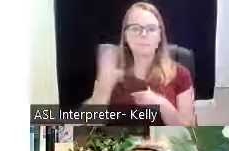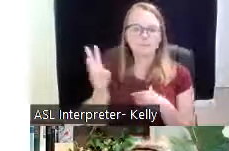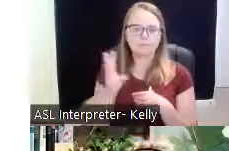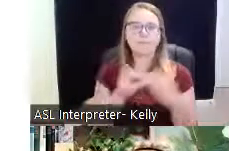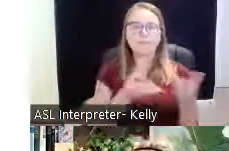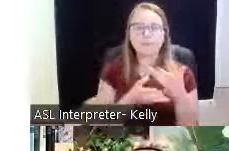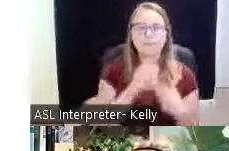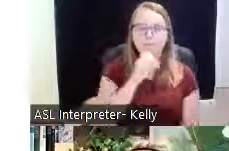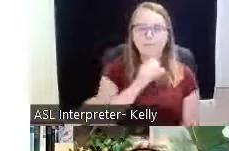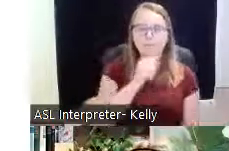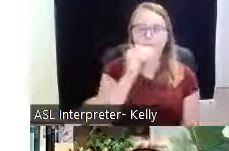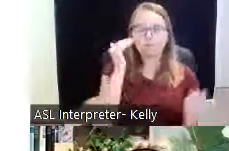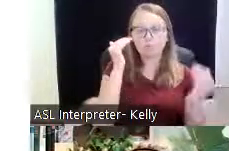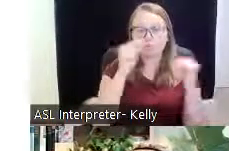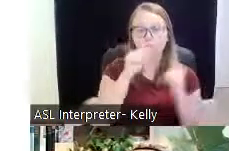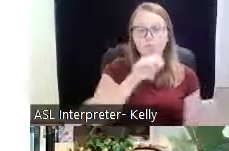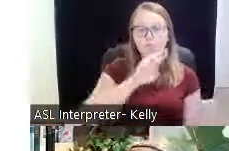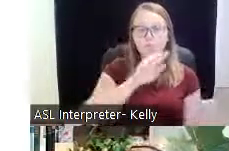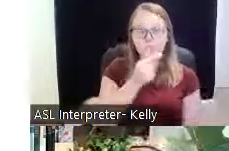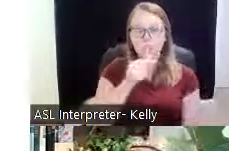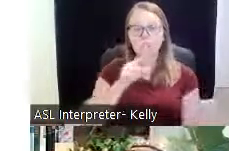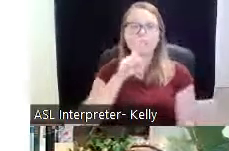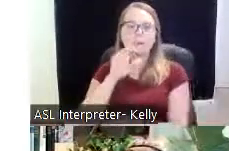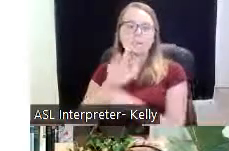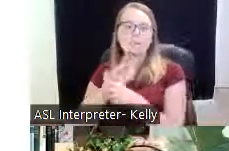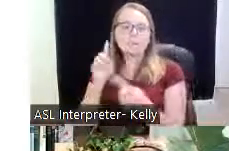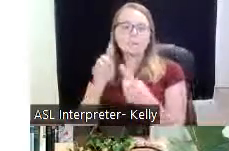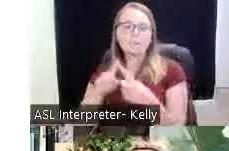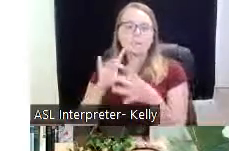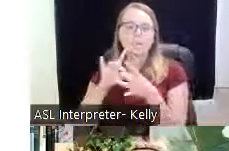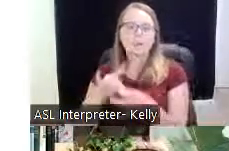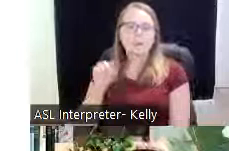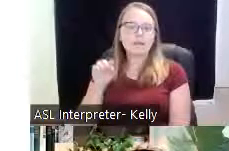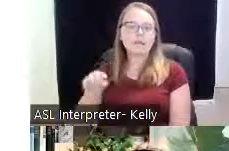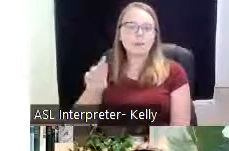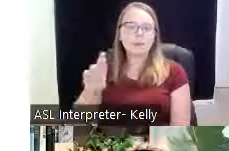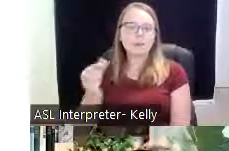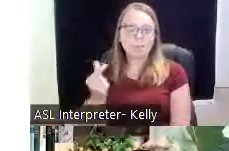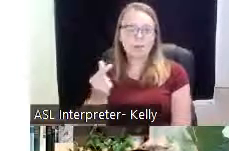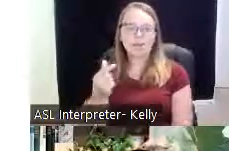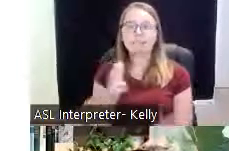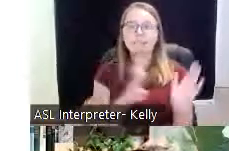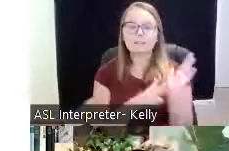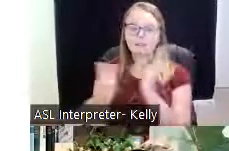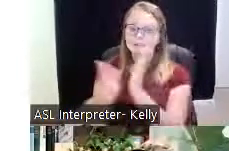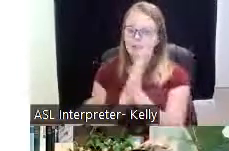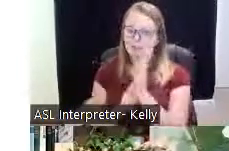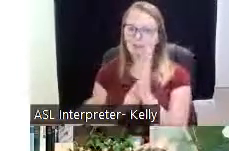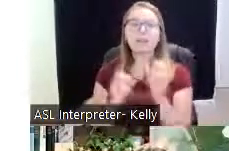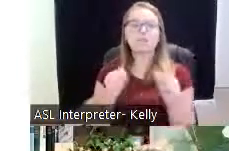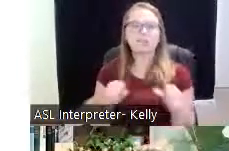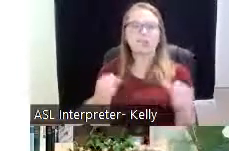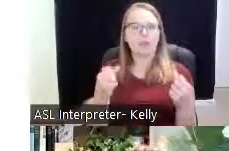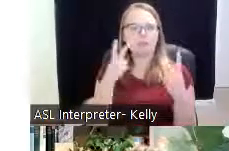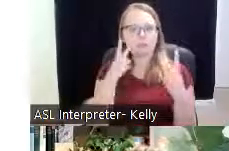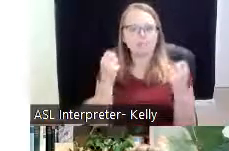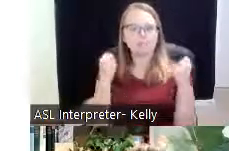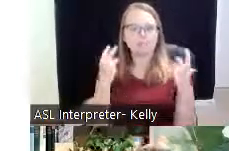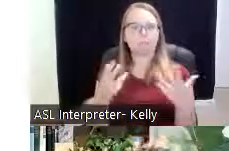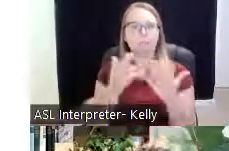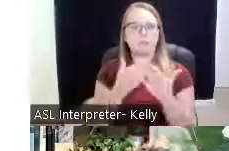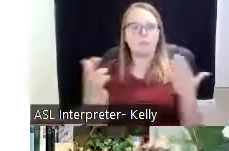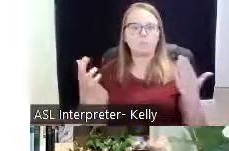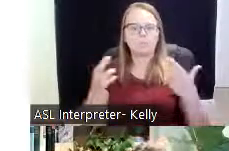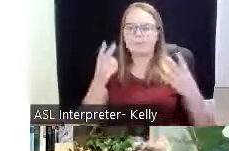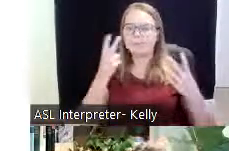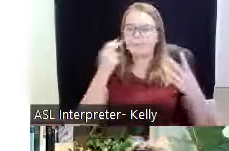engagingolderadults.org and committoconnect.org to sign up for the newsletters and check out all of these resources. I see